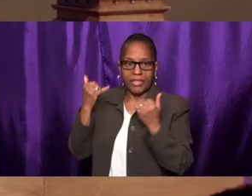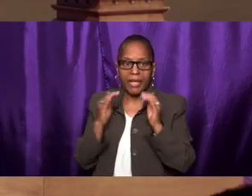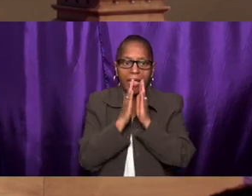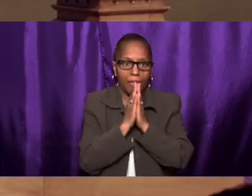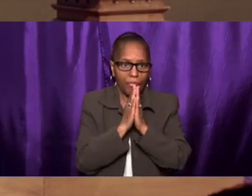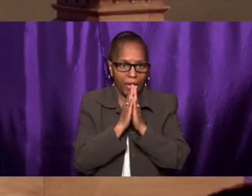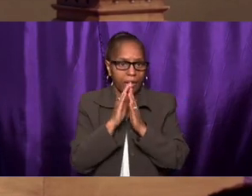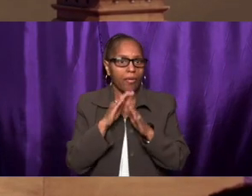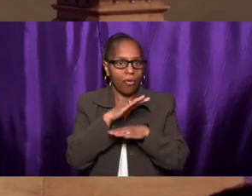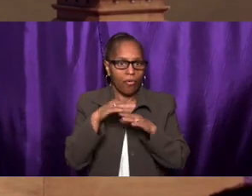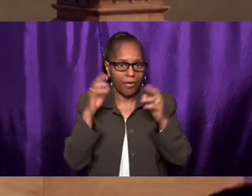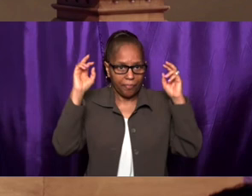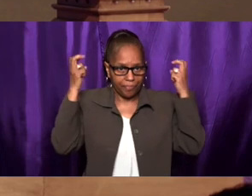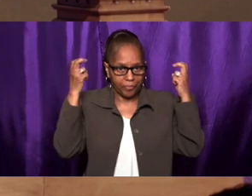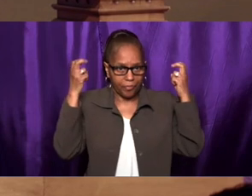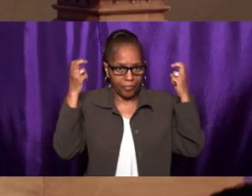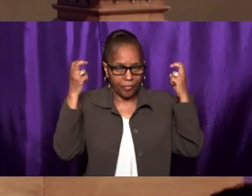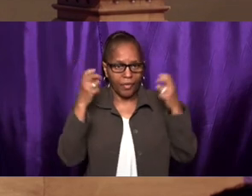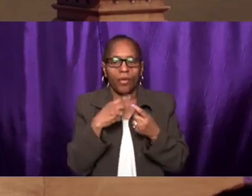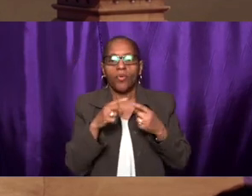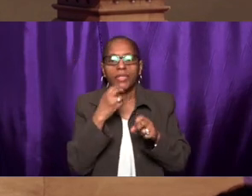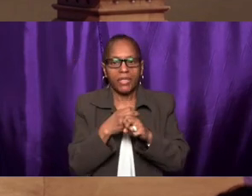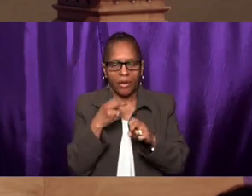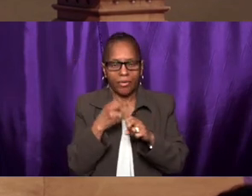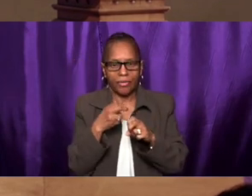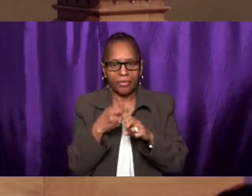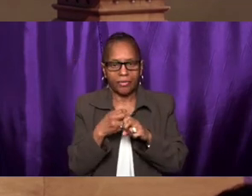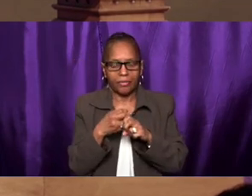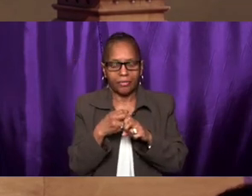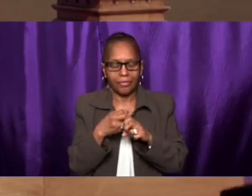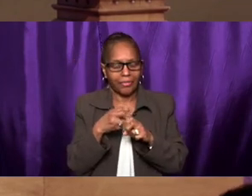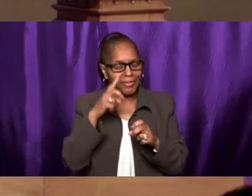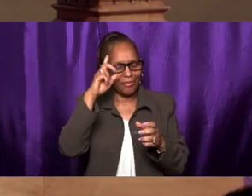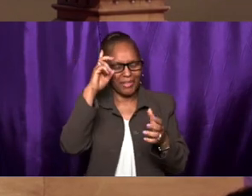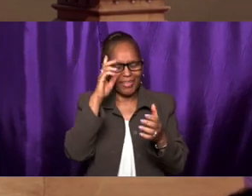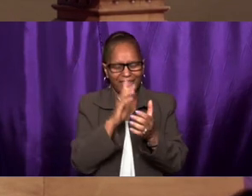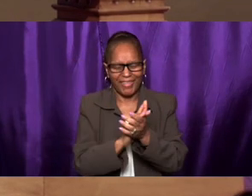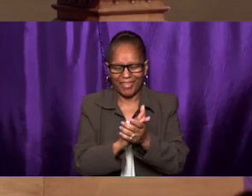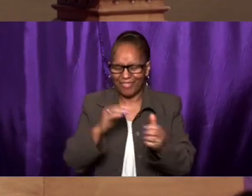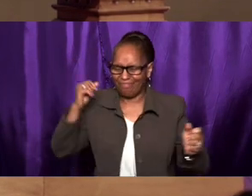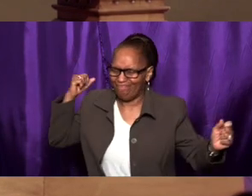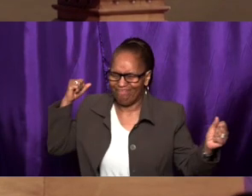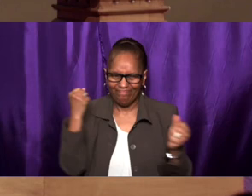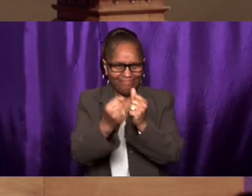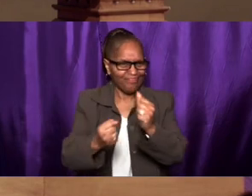topic, when it's hard to believe.